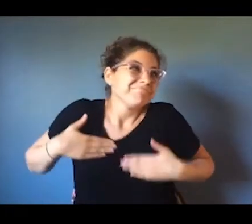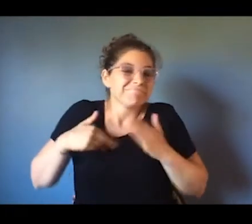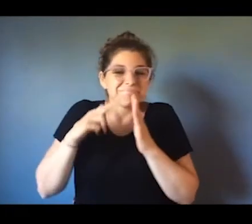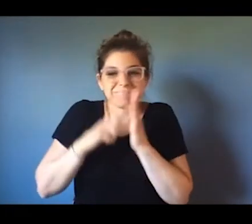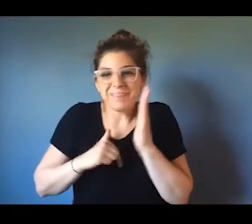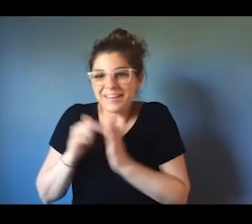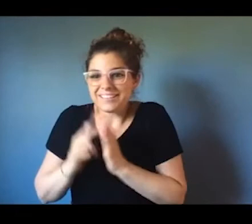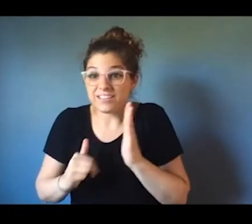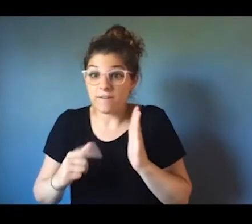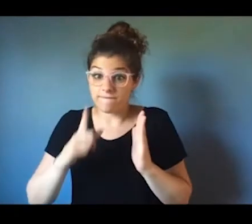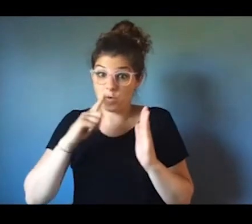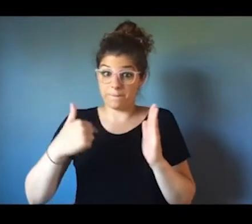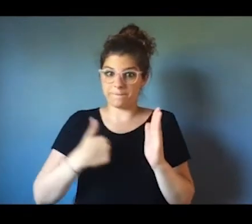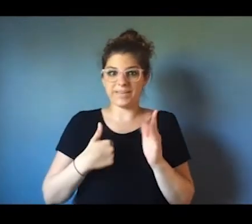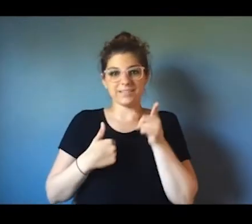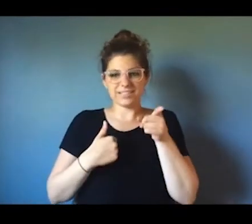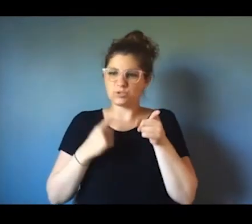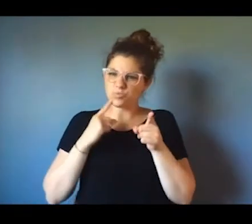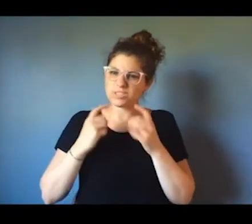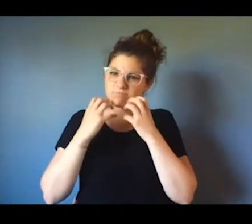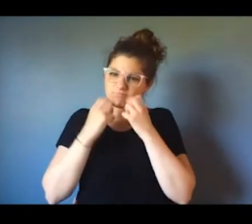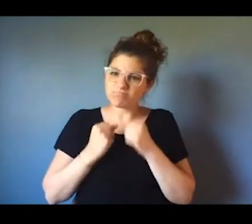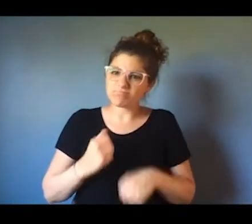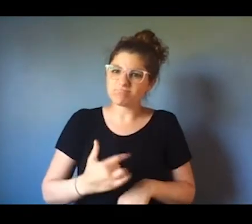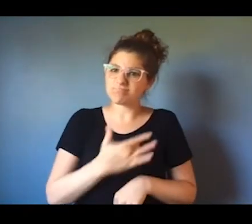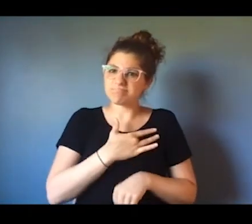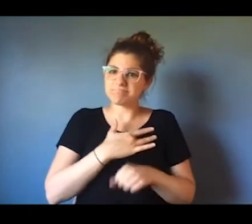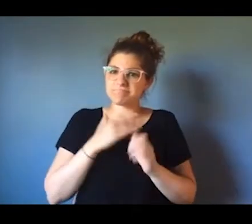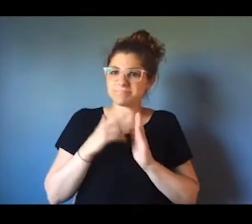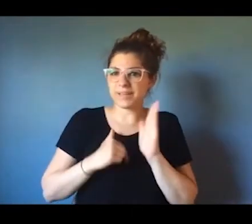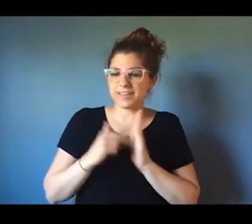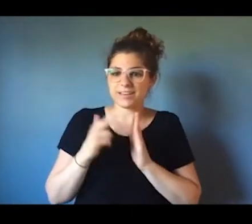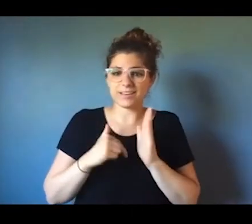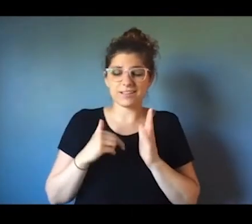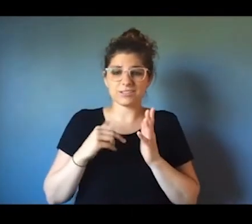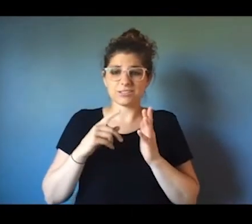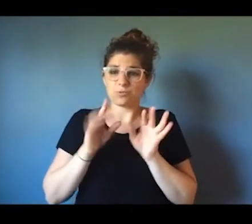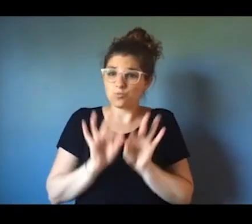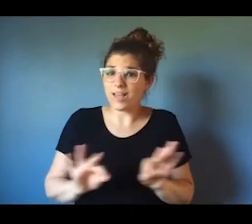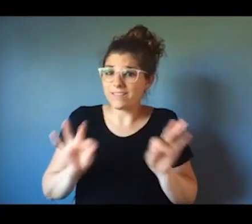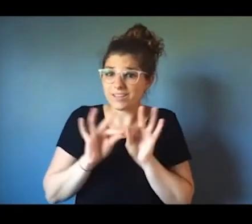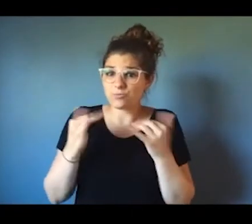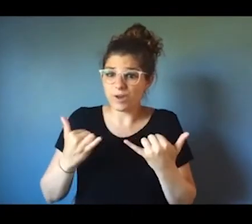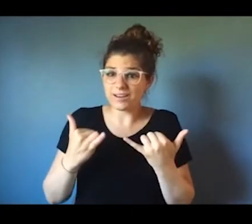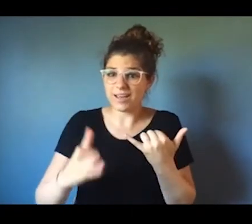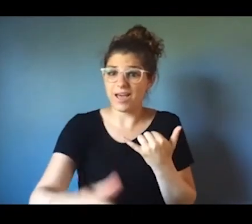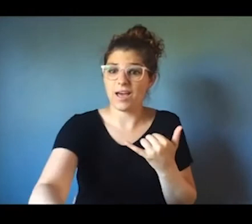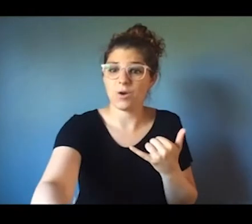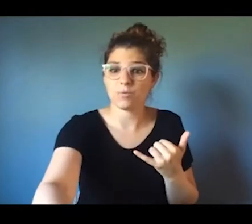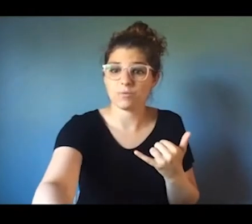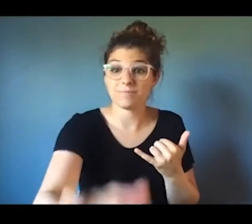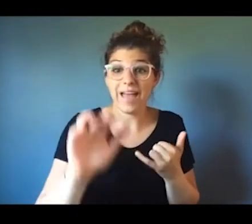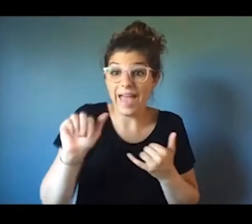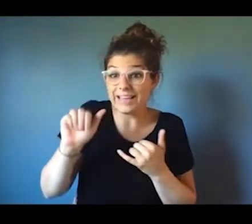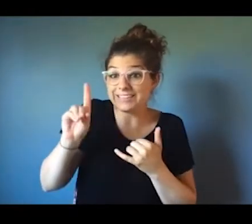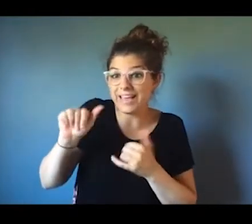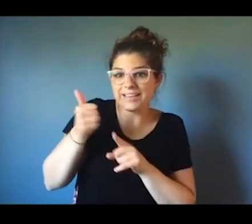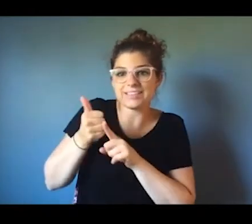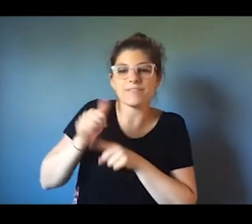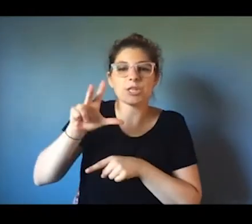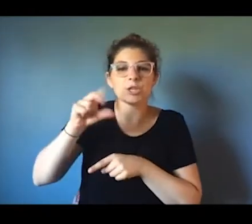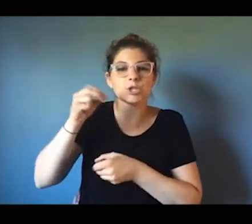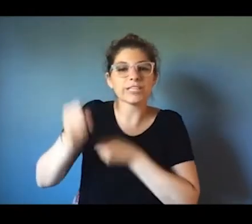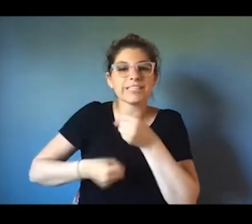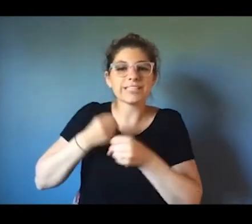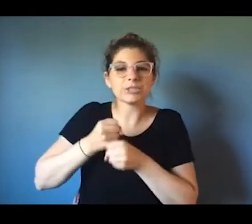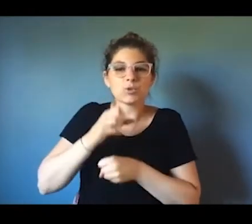time working on this painting, though. And for me, this is an extremely meaningful painting. And it's so relevant right now, with the